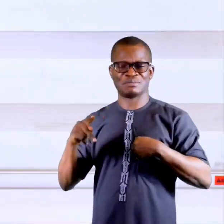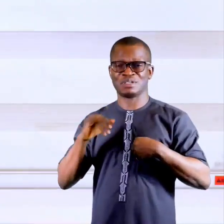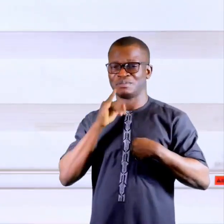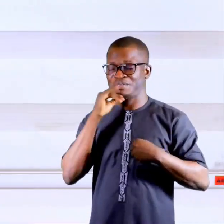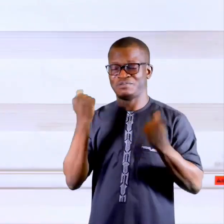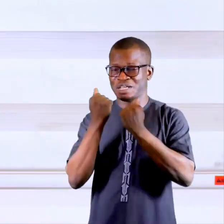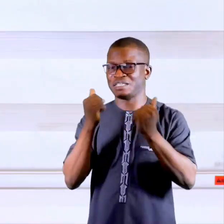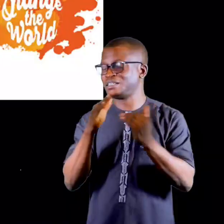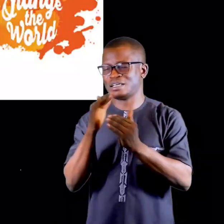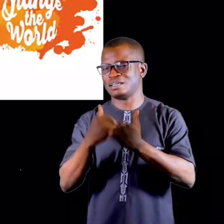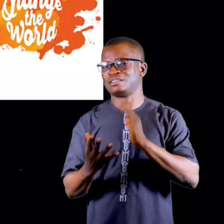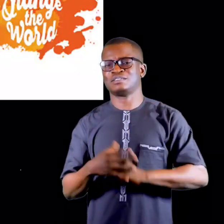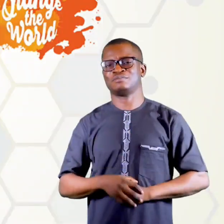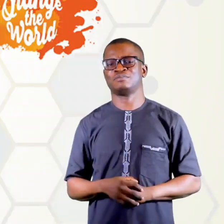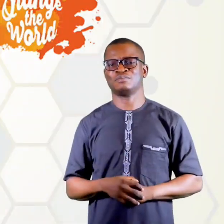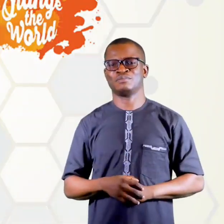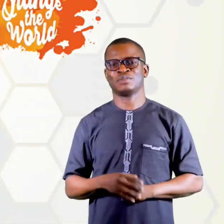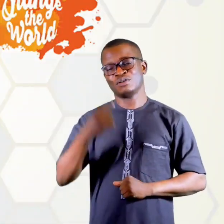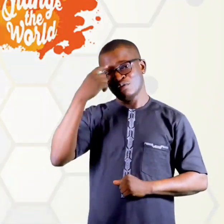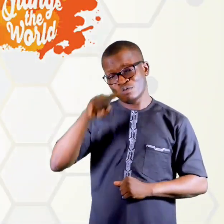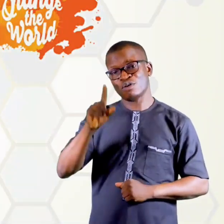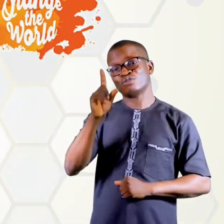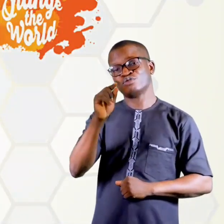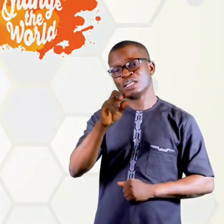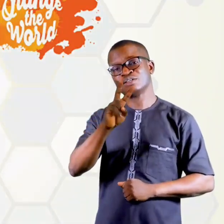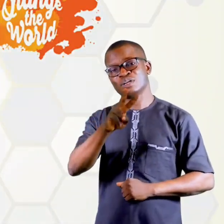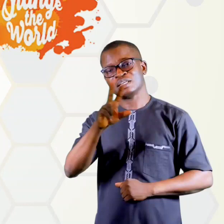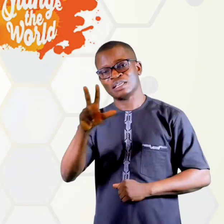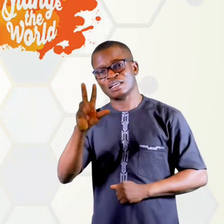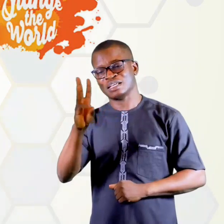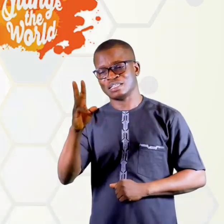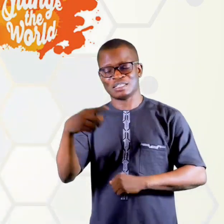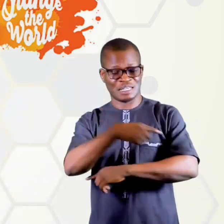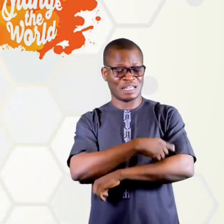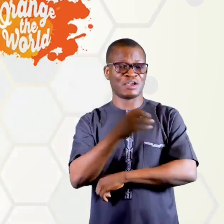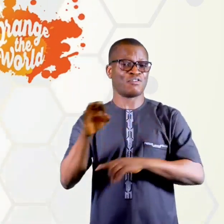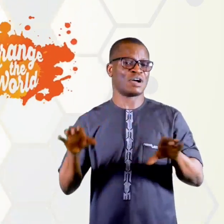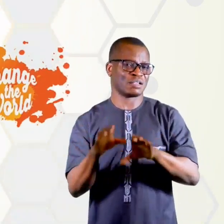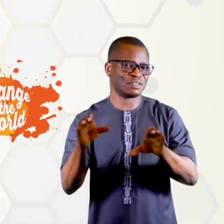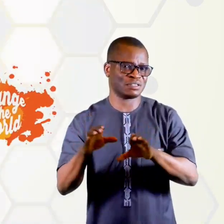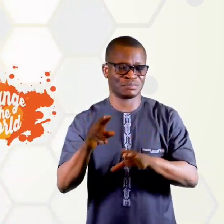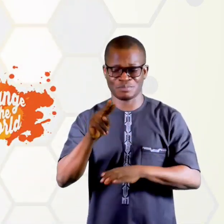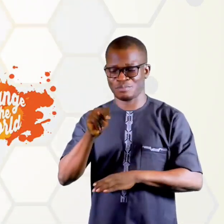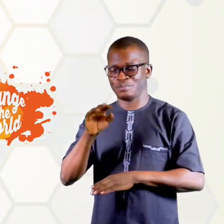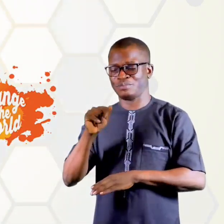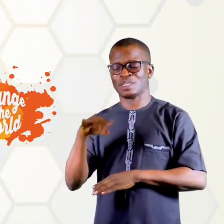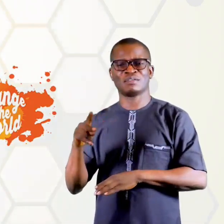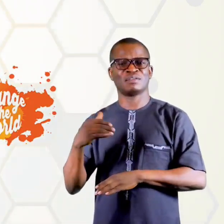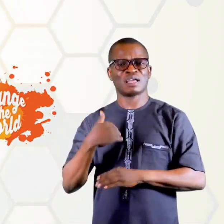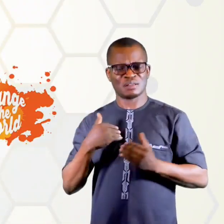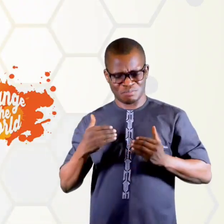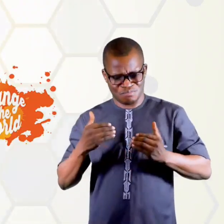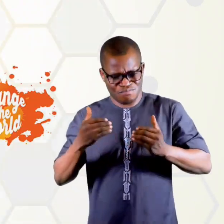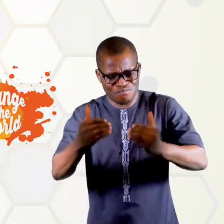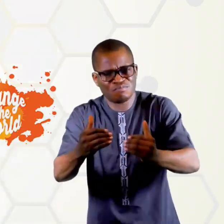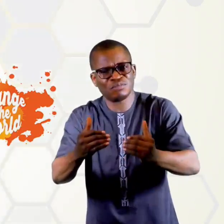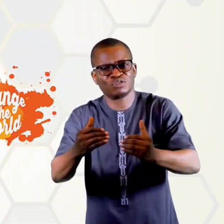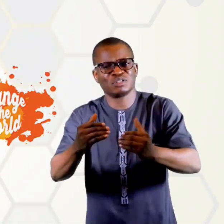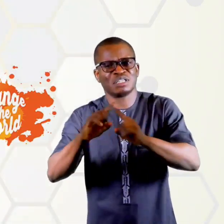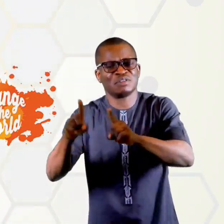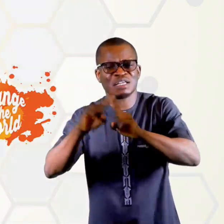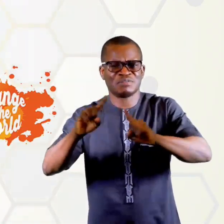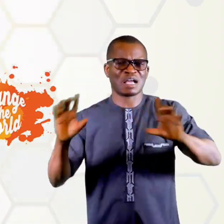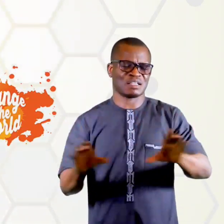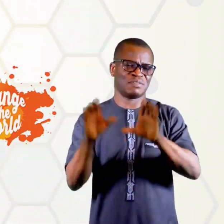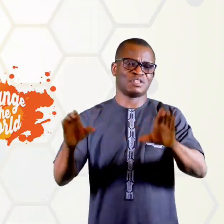fighting against. For the 2023 16 Days of Activism, NAPTIP has embarked on various events to ensure